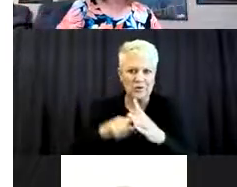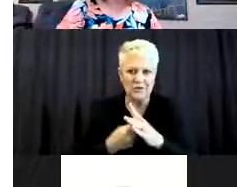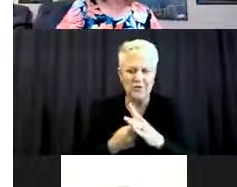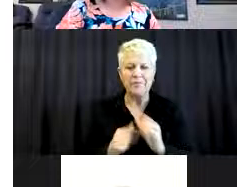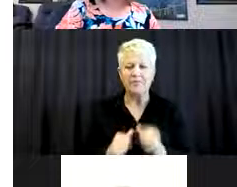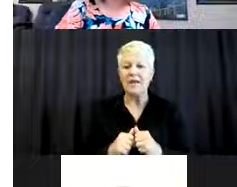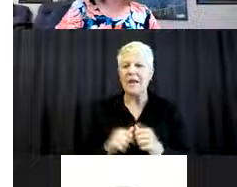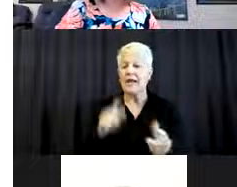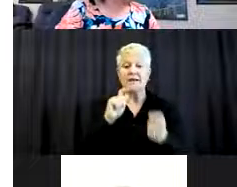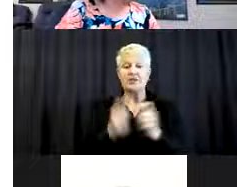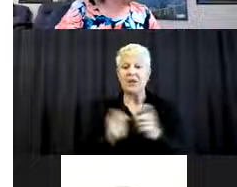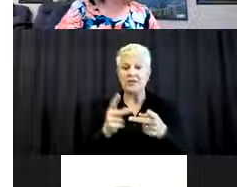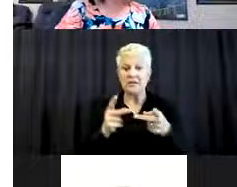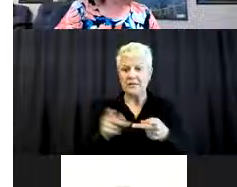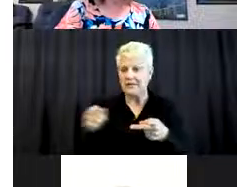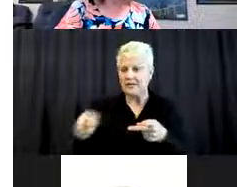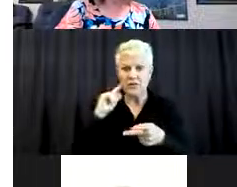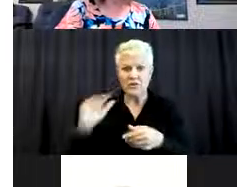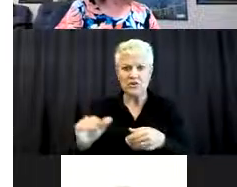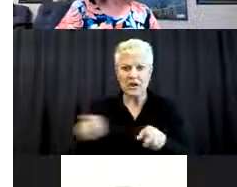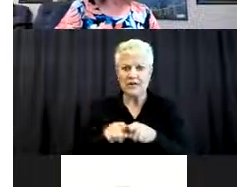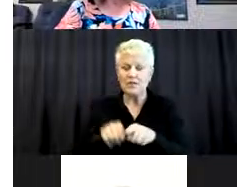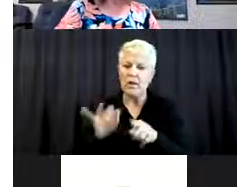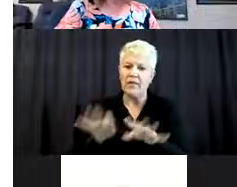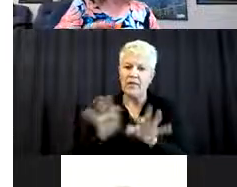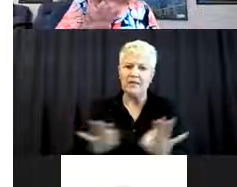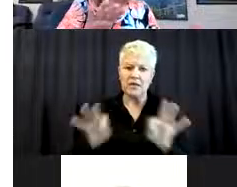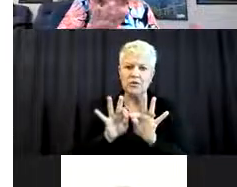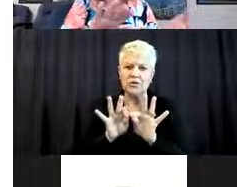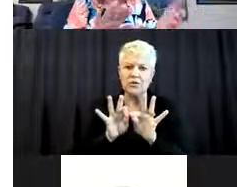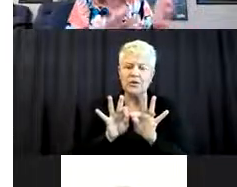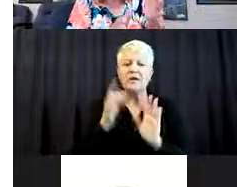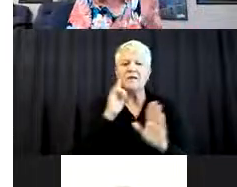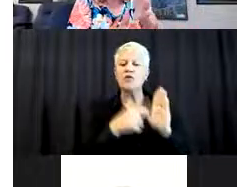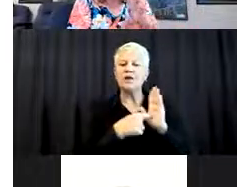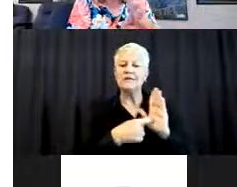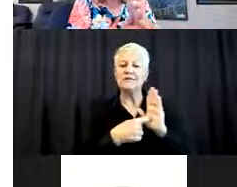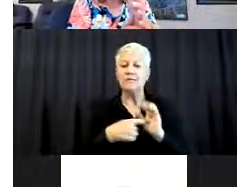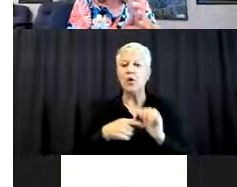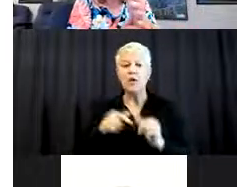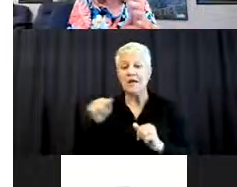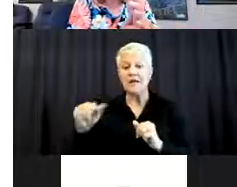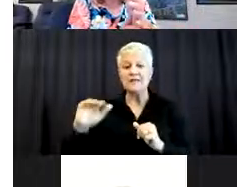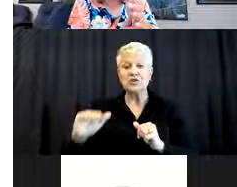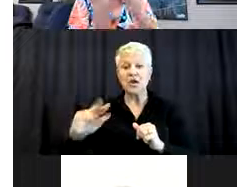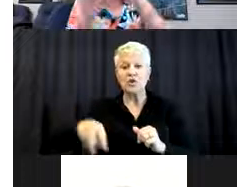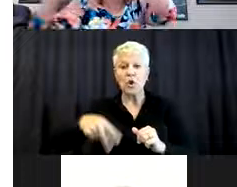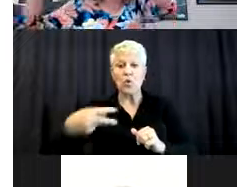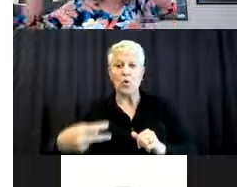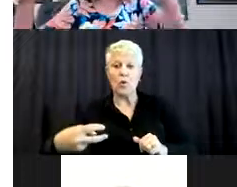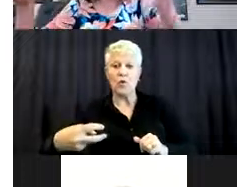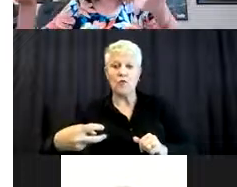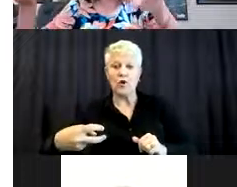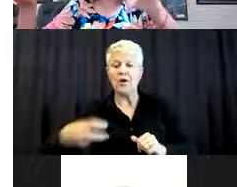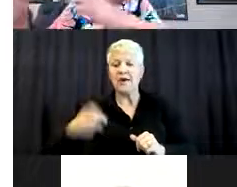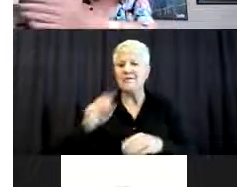Changing the position of the child as well is huge. And then, for example, rolling a child over onto his or her side, if you're